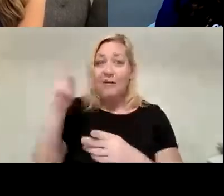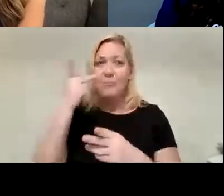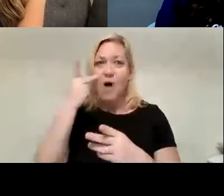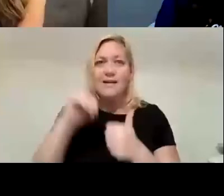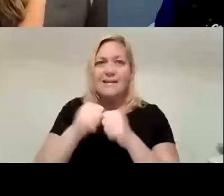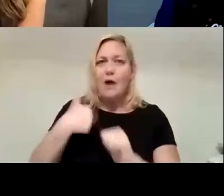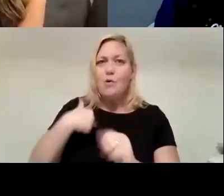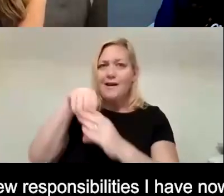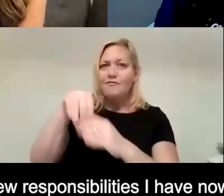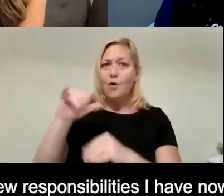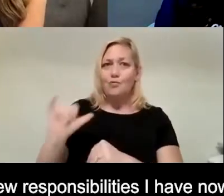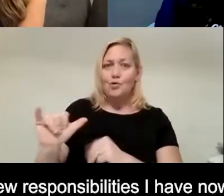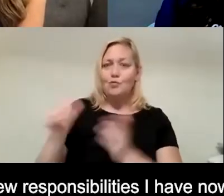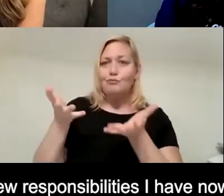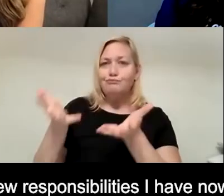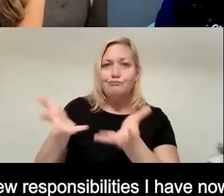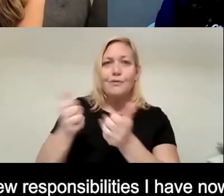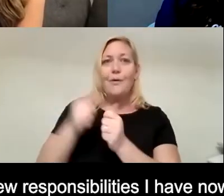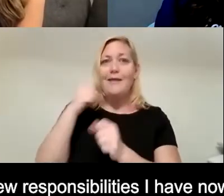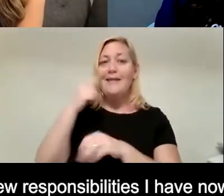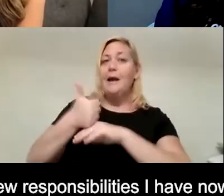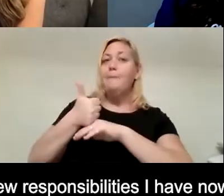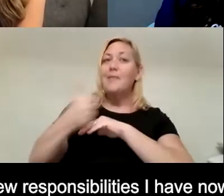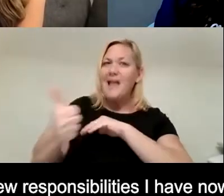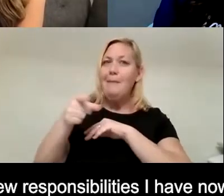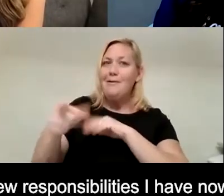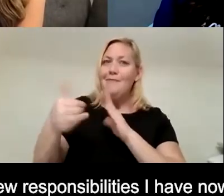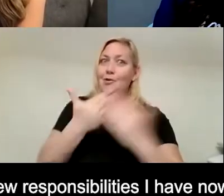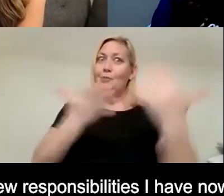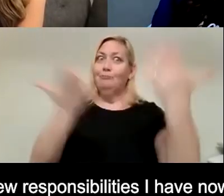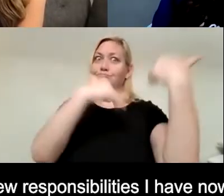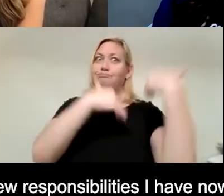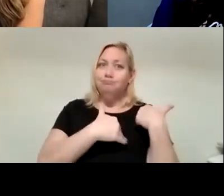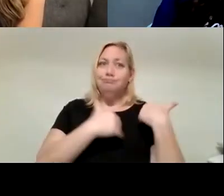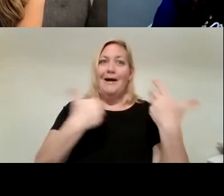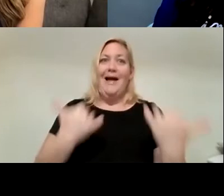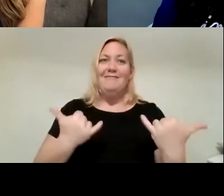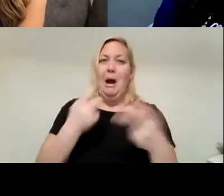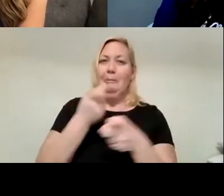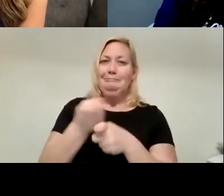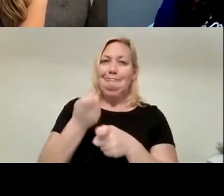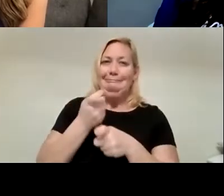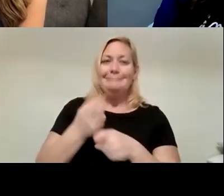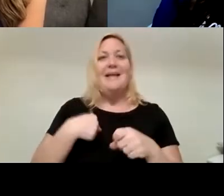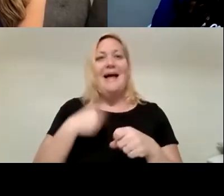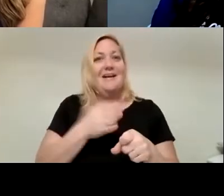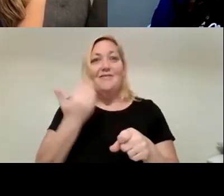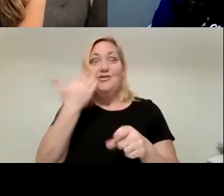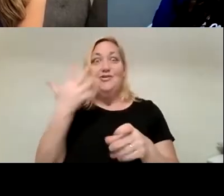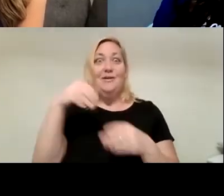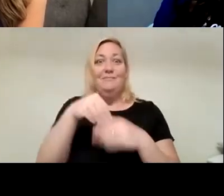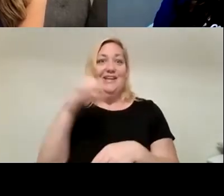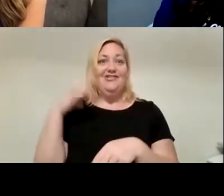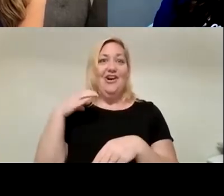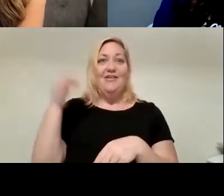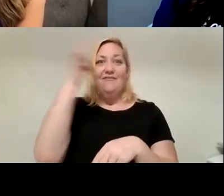I get involved? So I guess I could blame him for all these new responsibilities I have now, because I never knew that I'd end up being chair of the